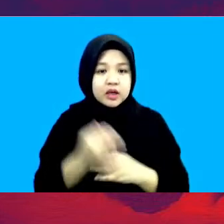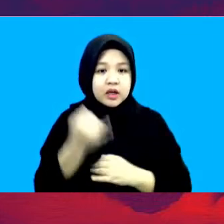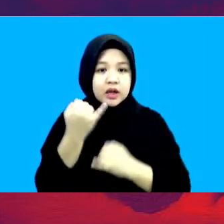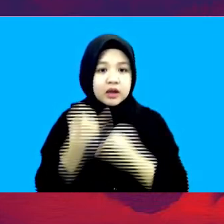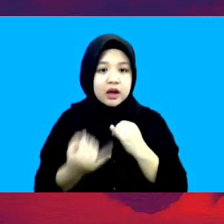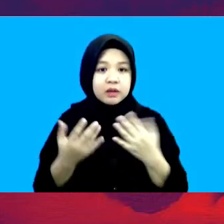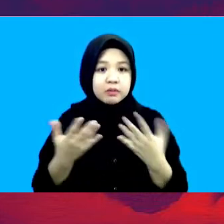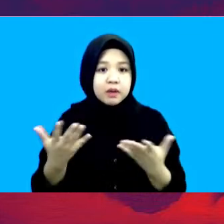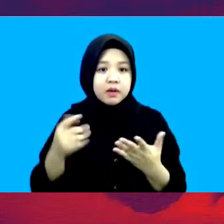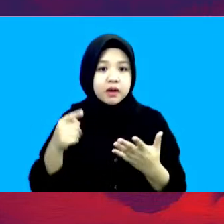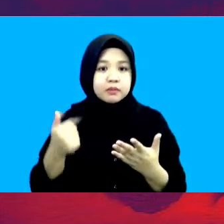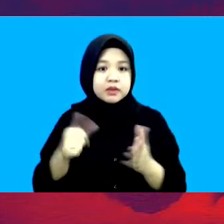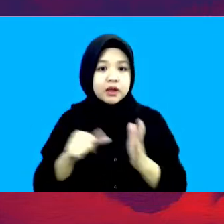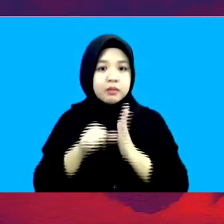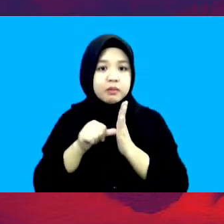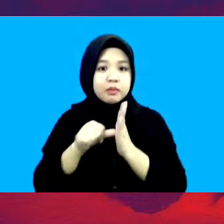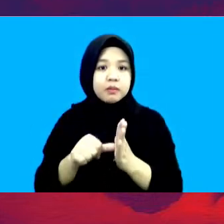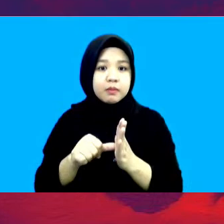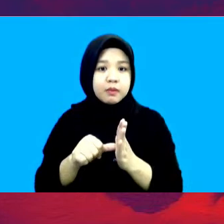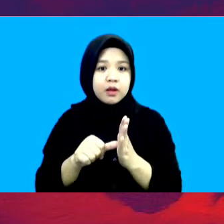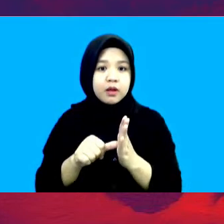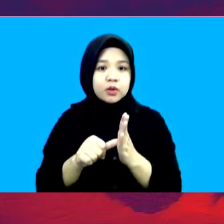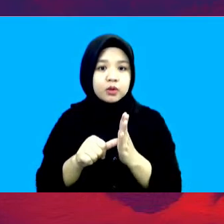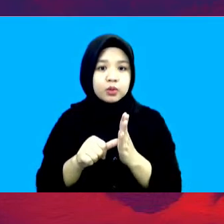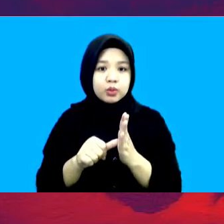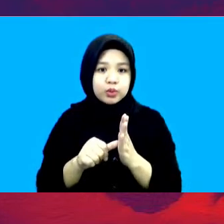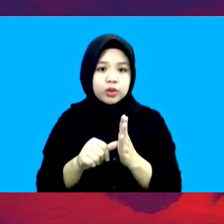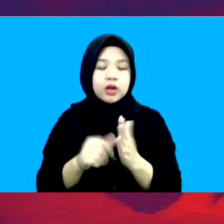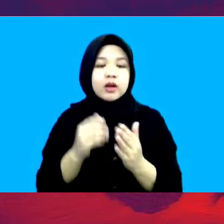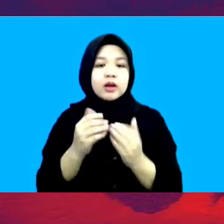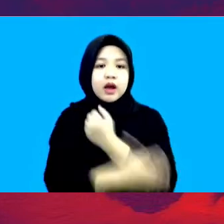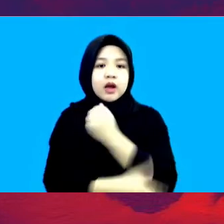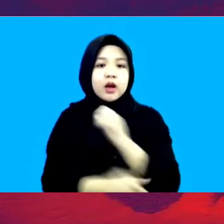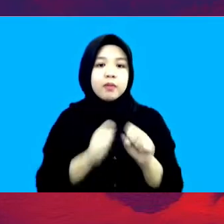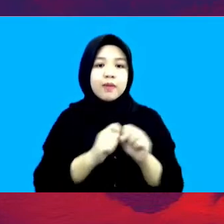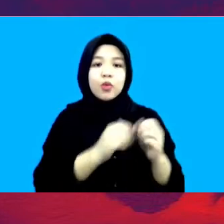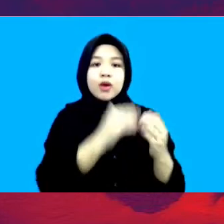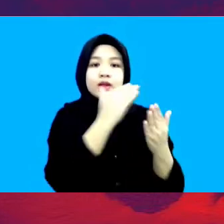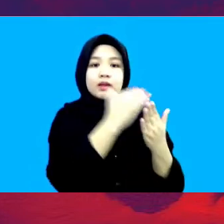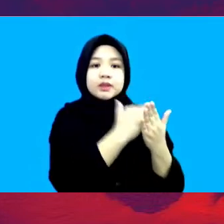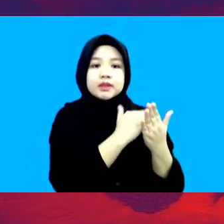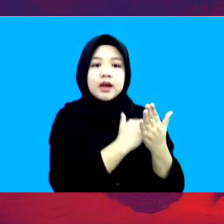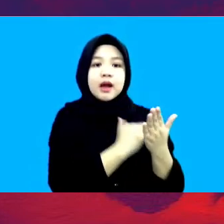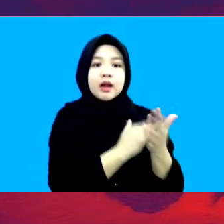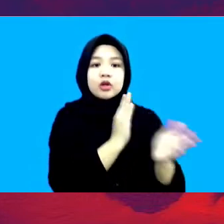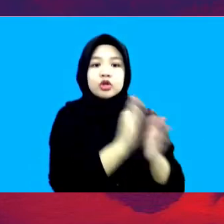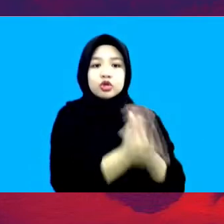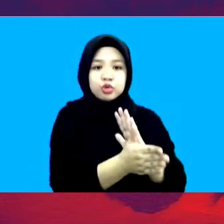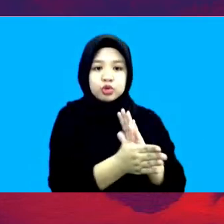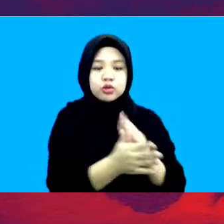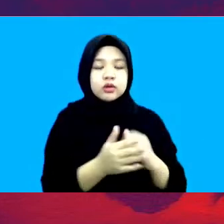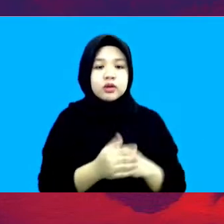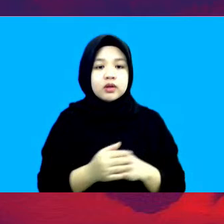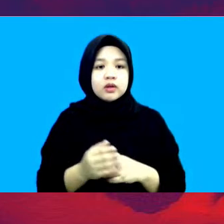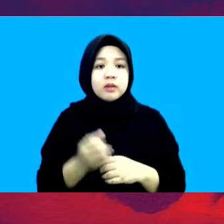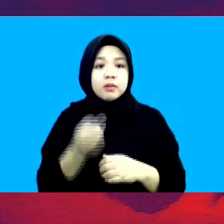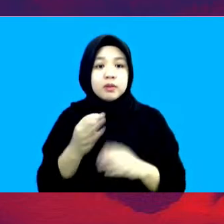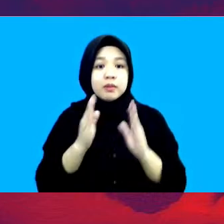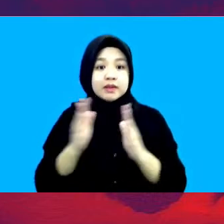And it has many other helpful axioms and so on being used here. So recently,